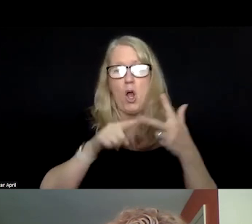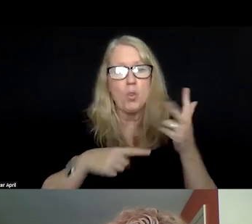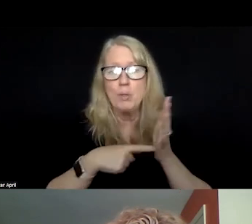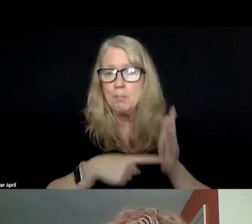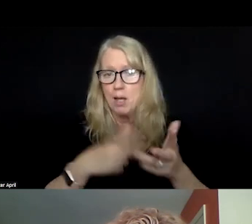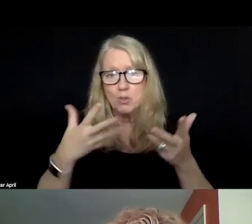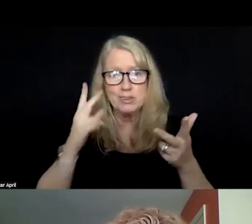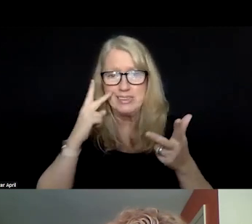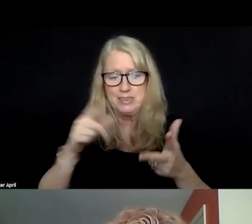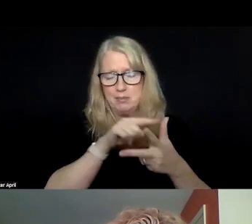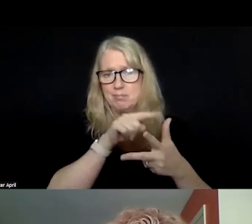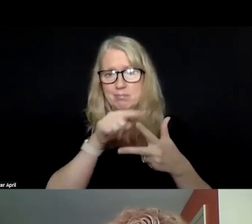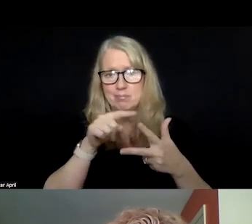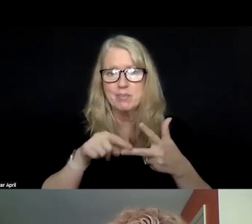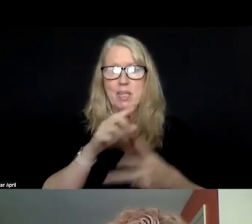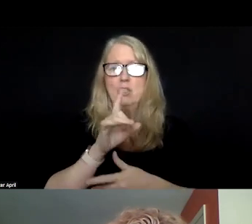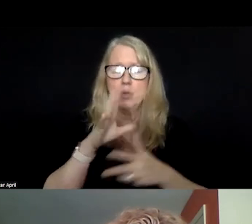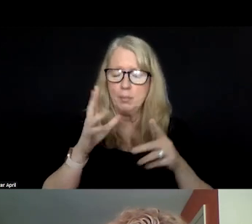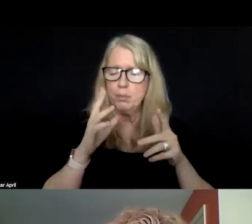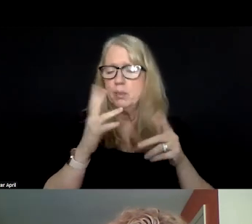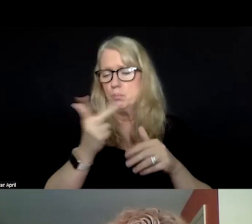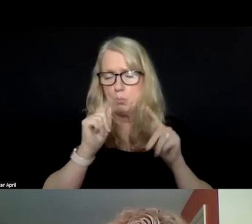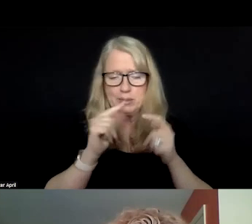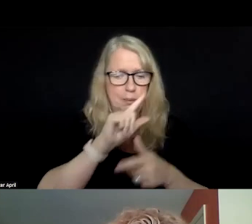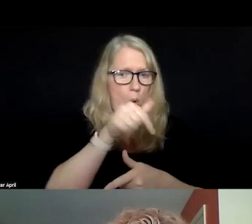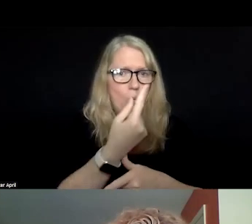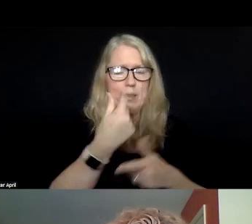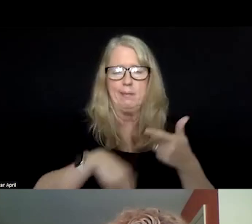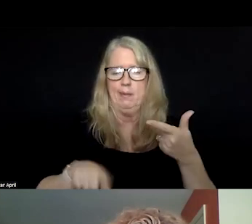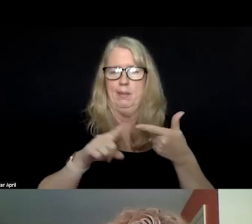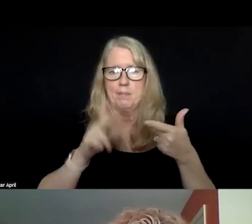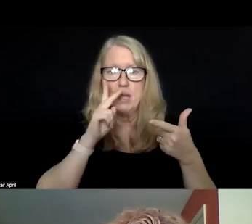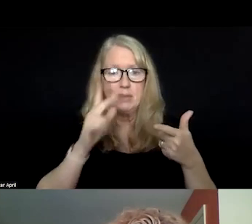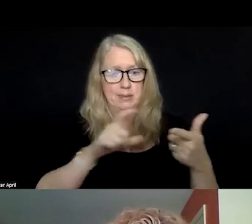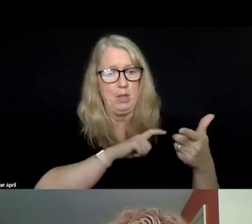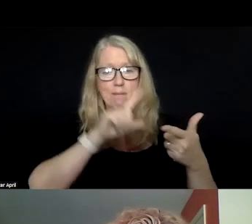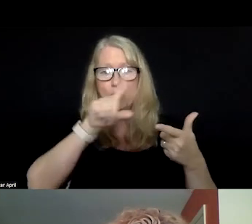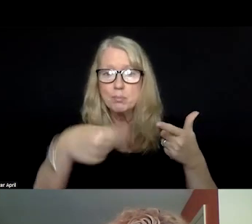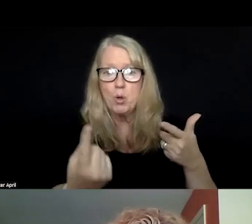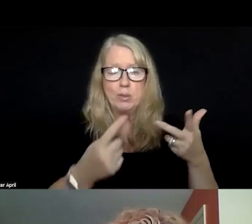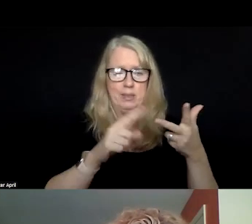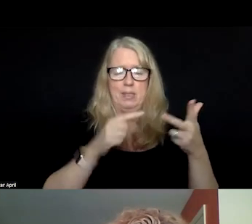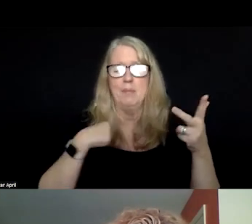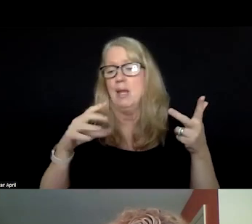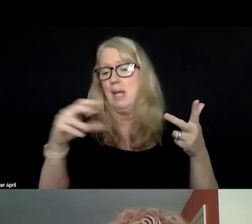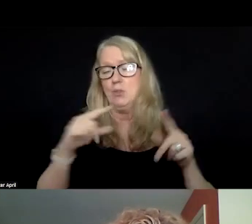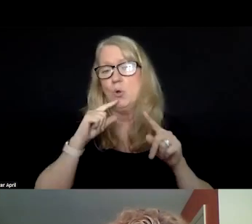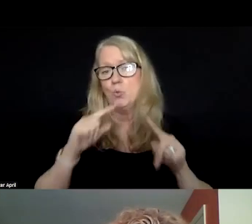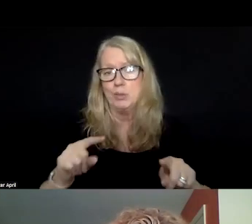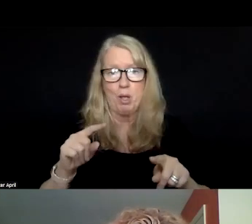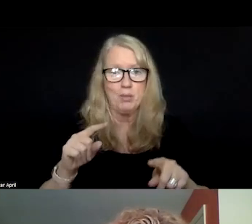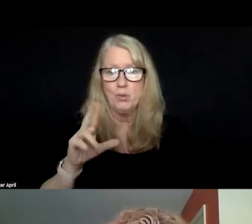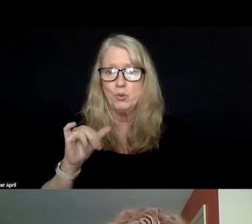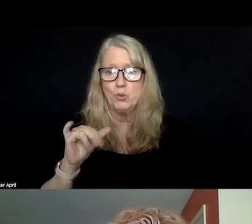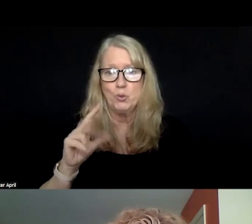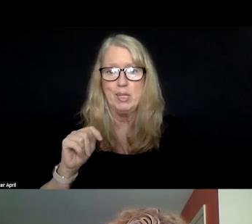see crisis mobile team only, I see law enforcement only, and I see co-responder units, and